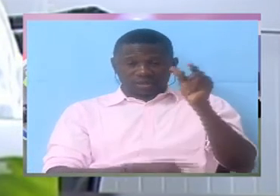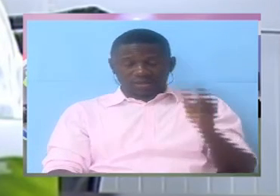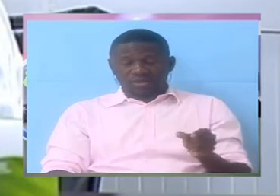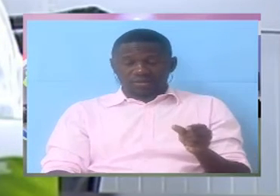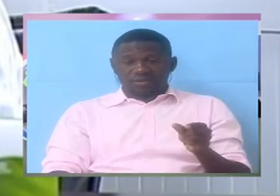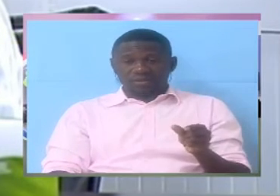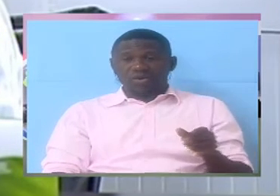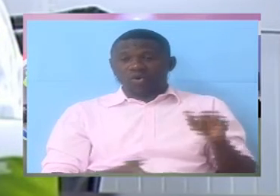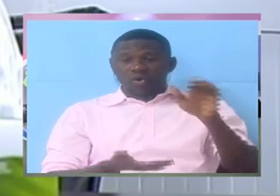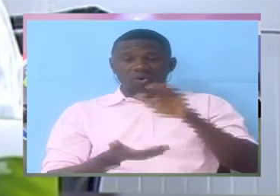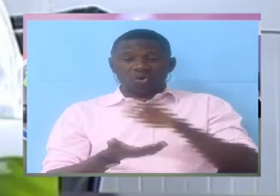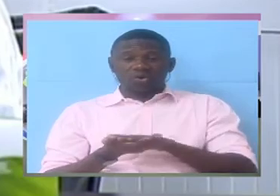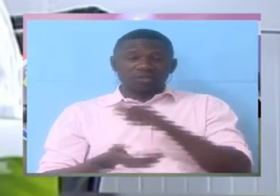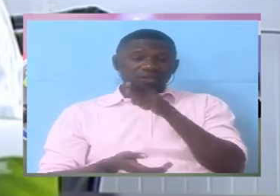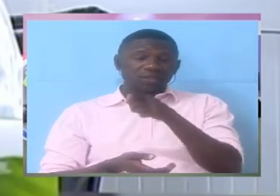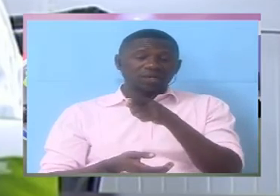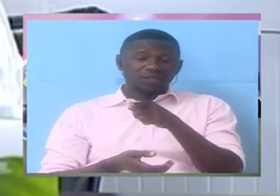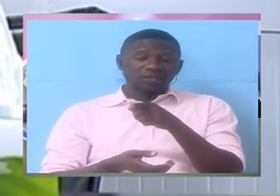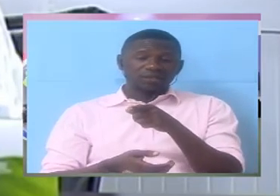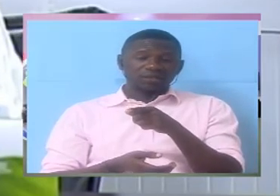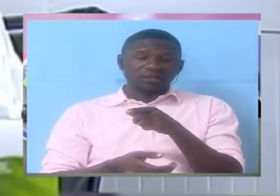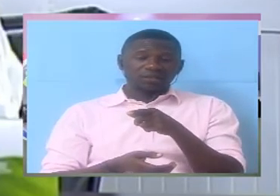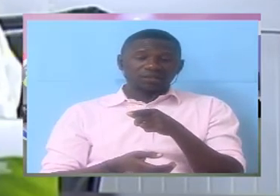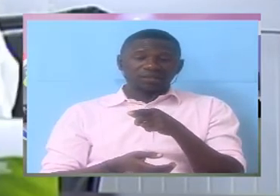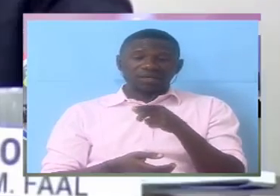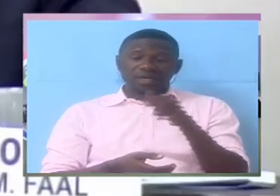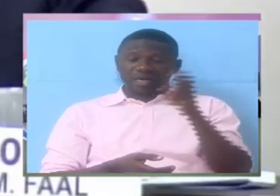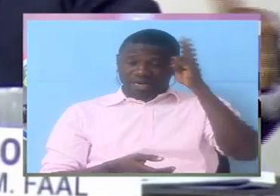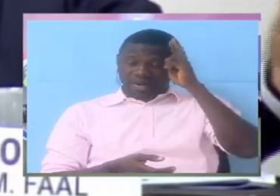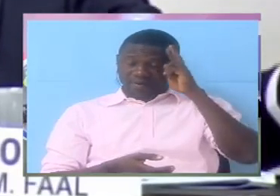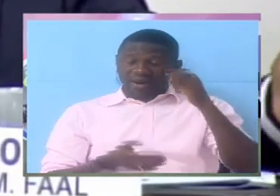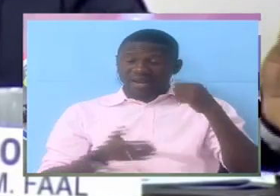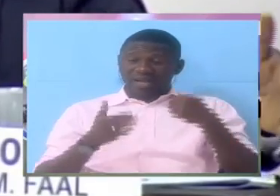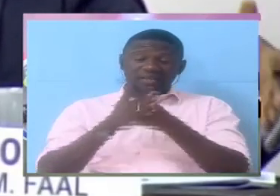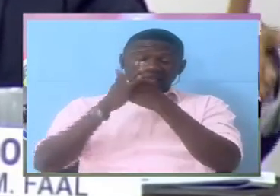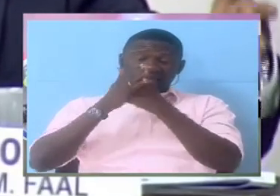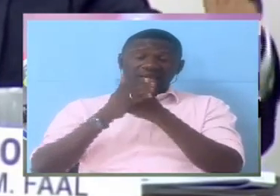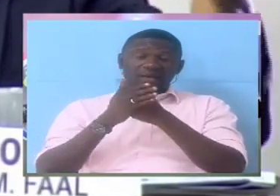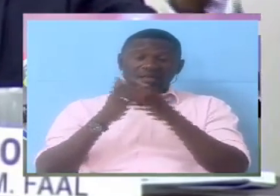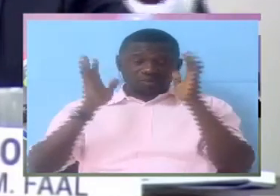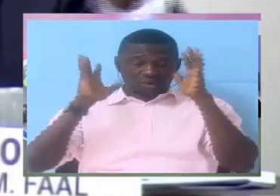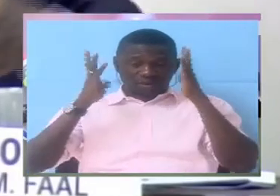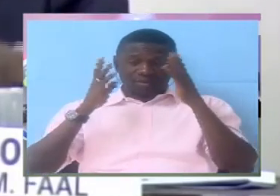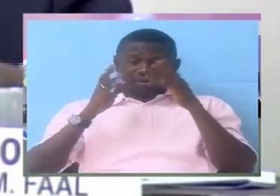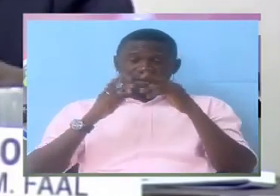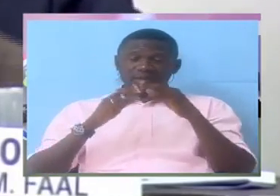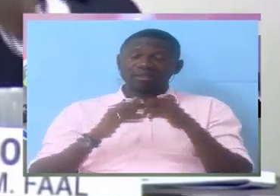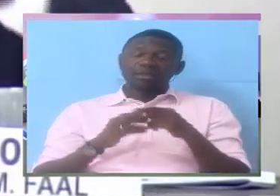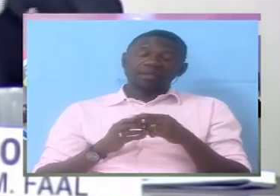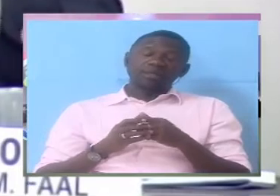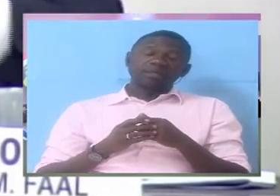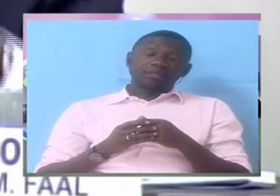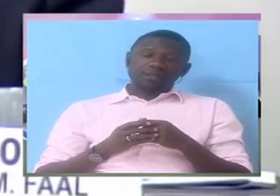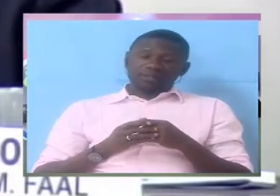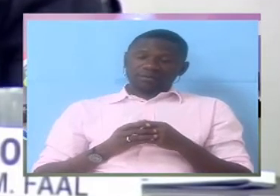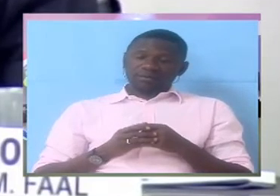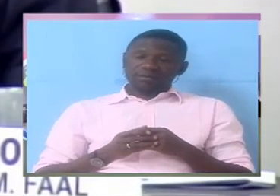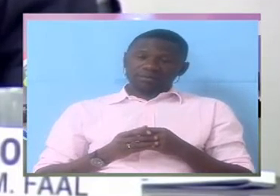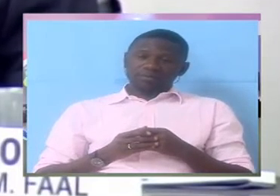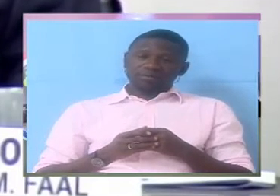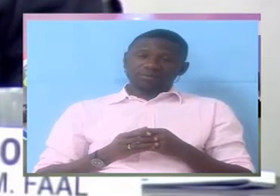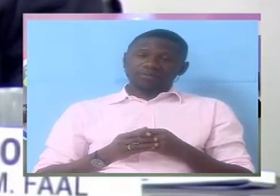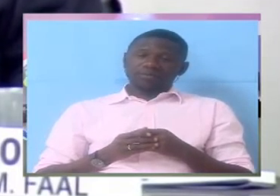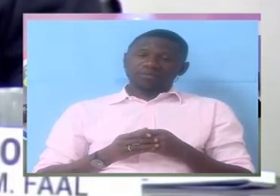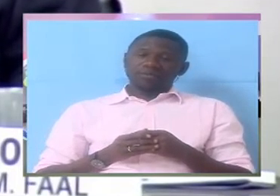on that particular incident testified to being made naked and put sit down